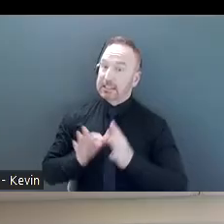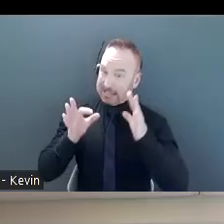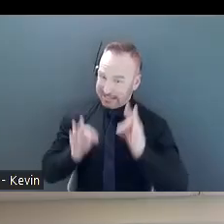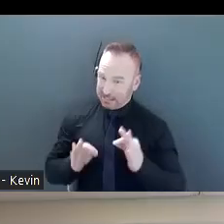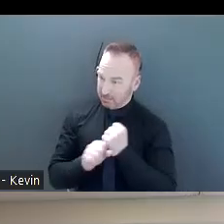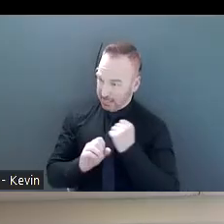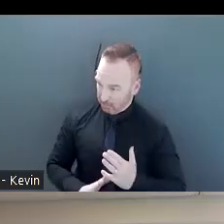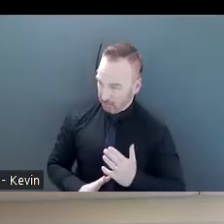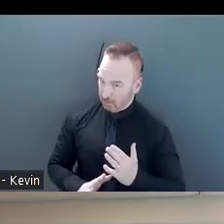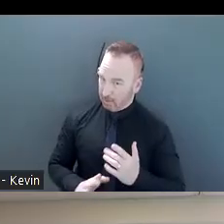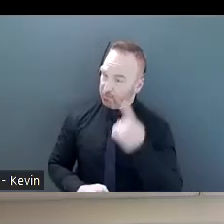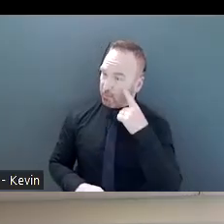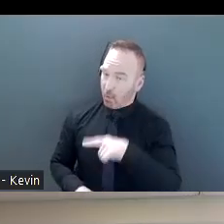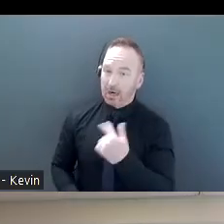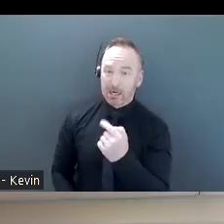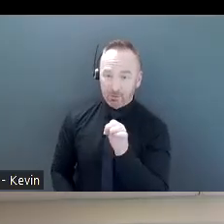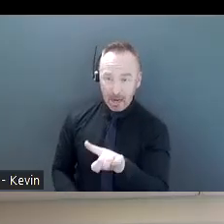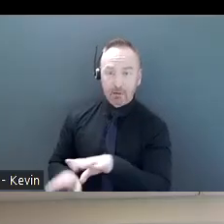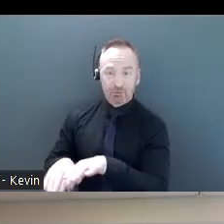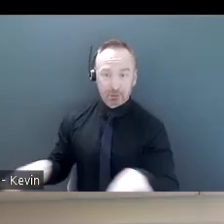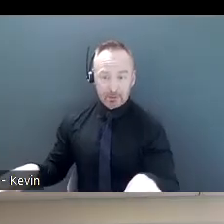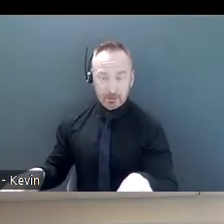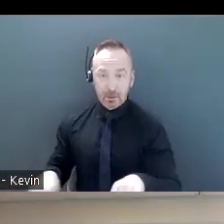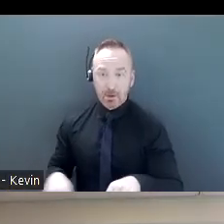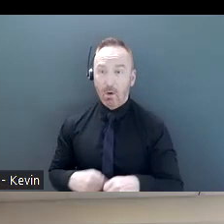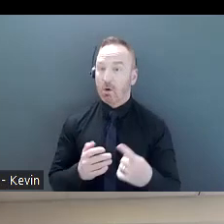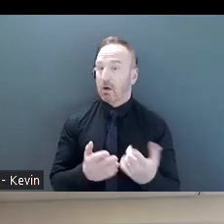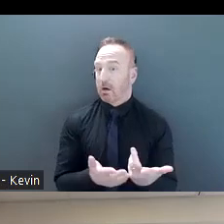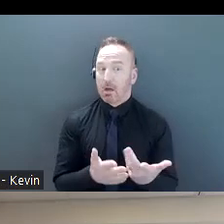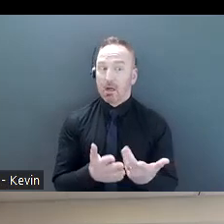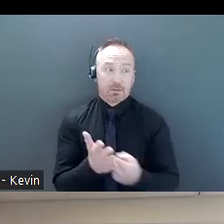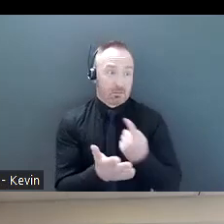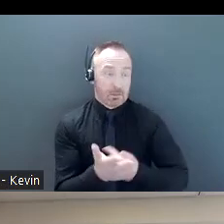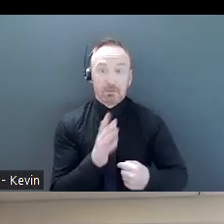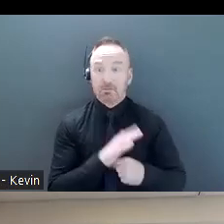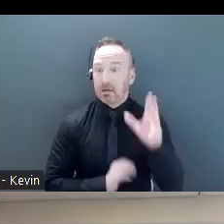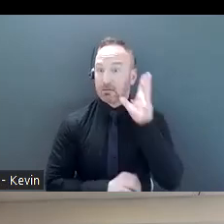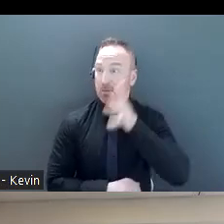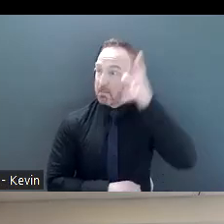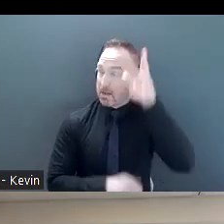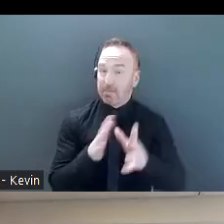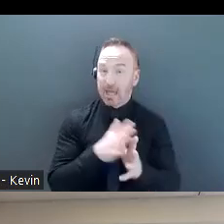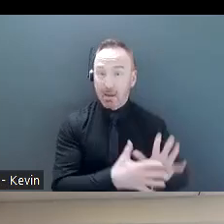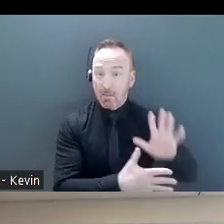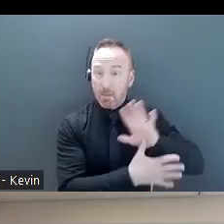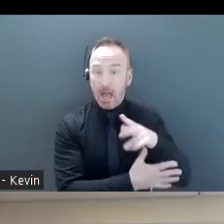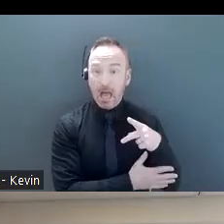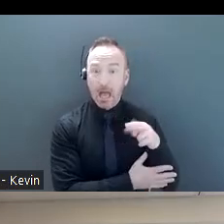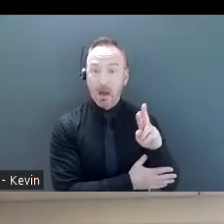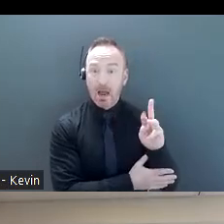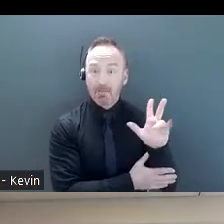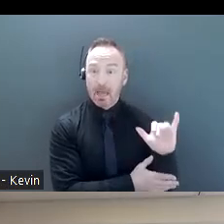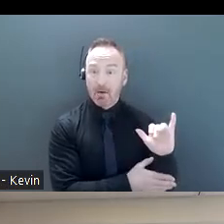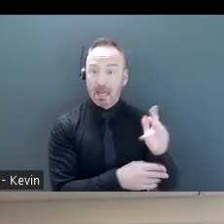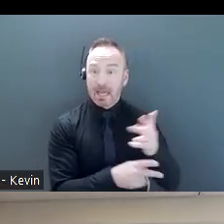There's also the situation sometimes where grandparents has acted as the primary caregiver for some time. It could be that one of the children had these problems